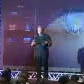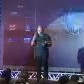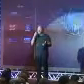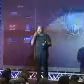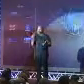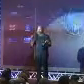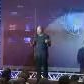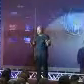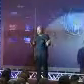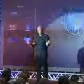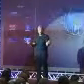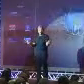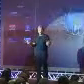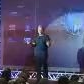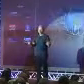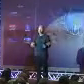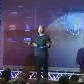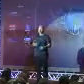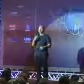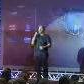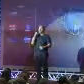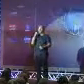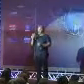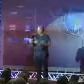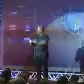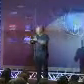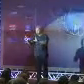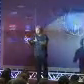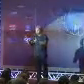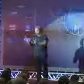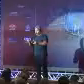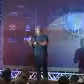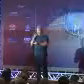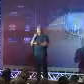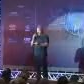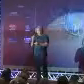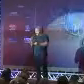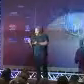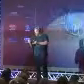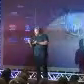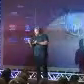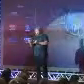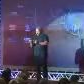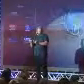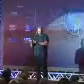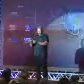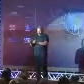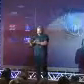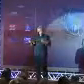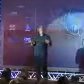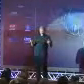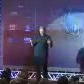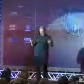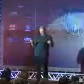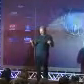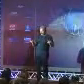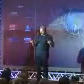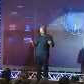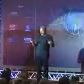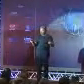the protocol works, the source code to see how it was done.